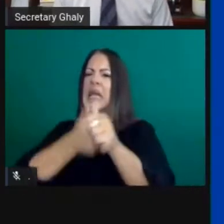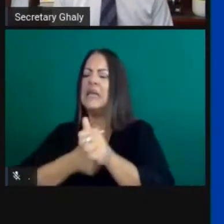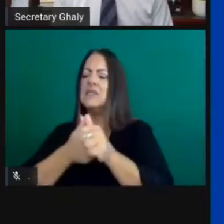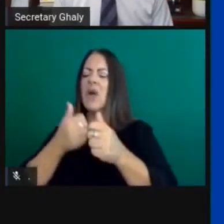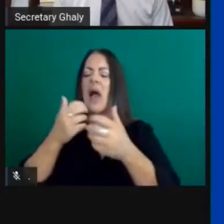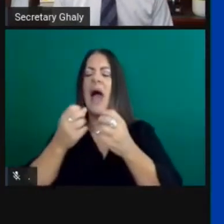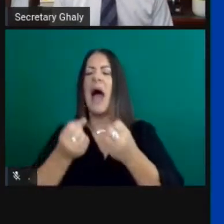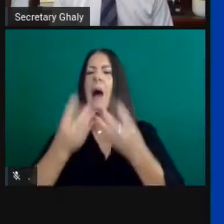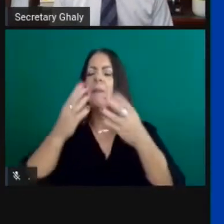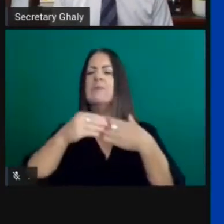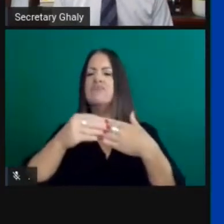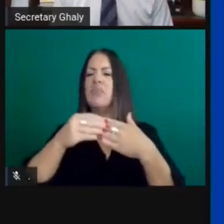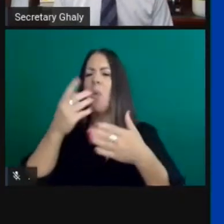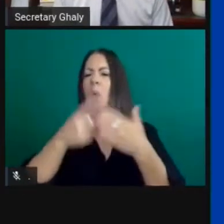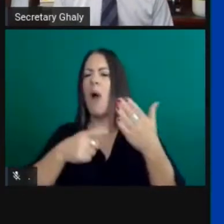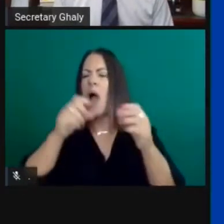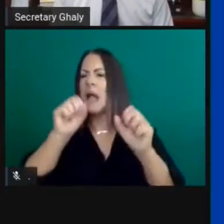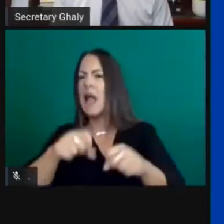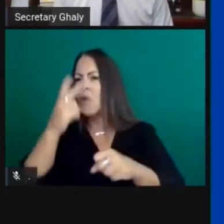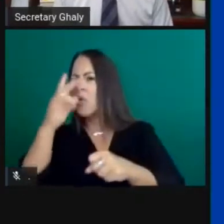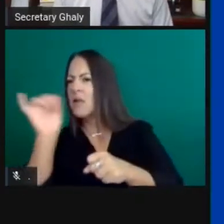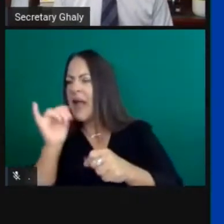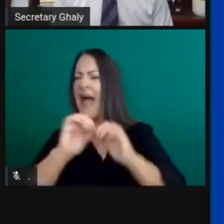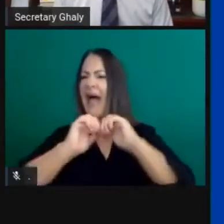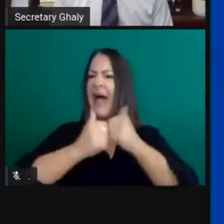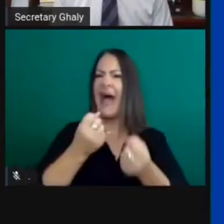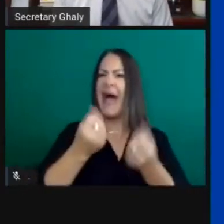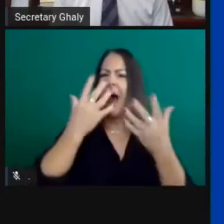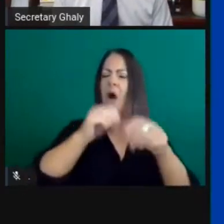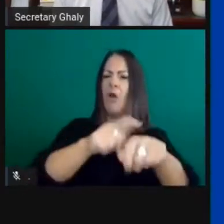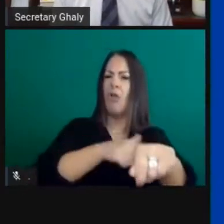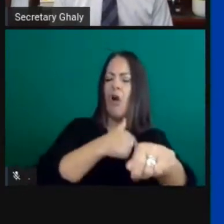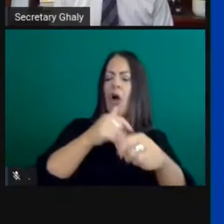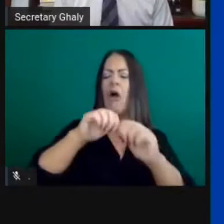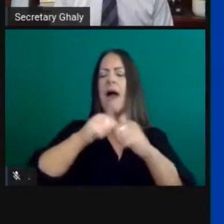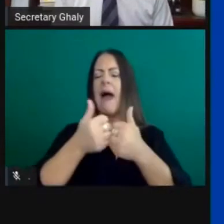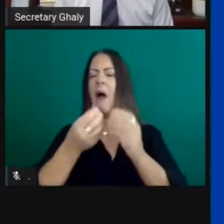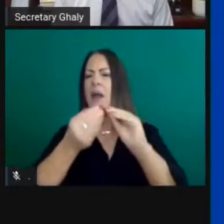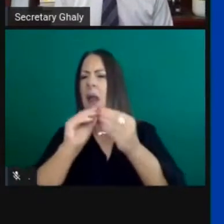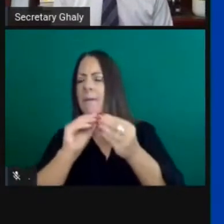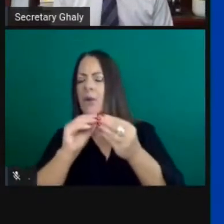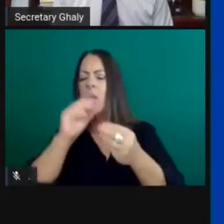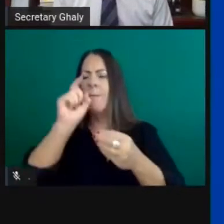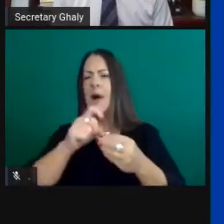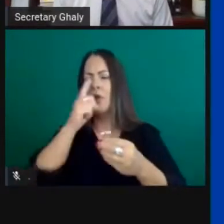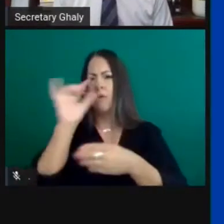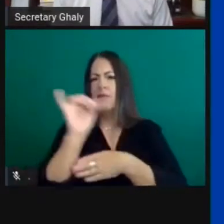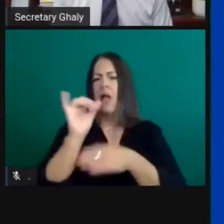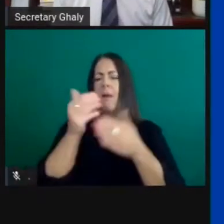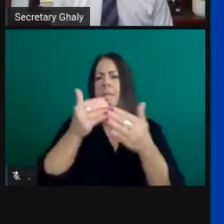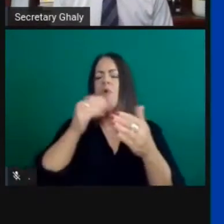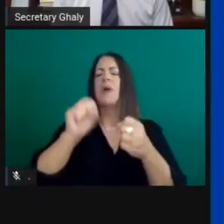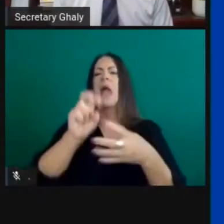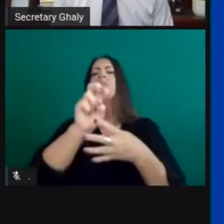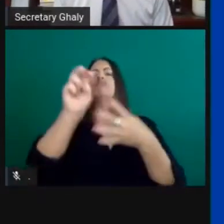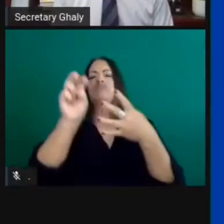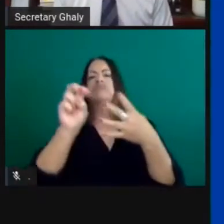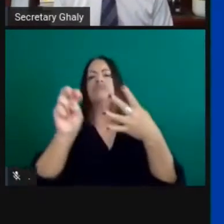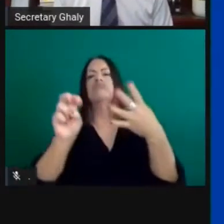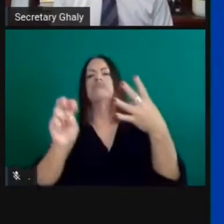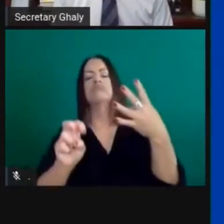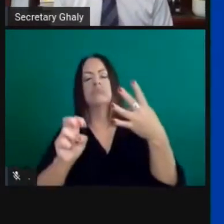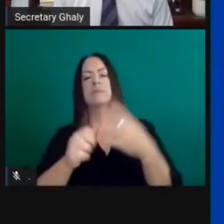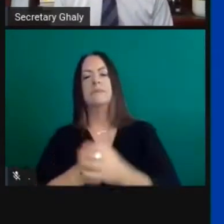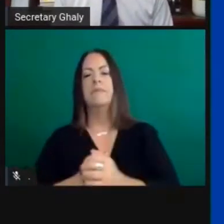are today and over the last couple of weeks with data and where counties land, remind you of where these tiers are.